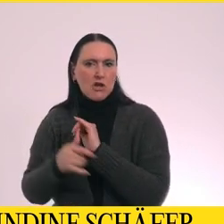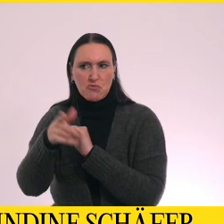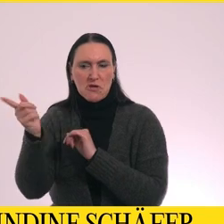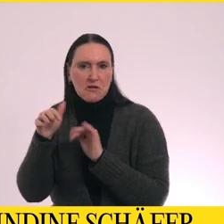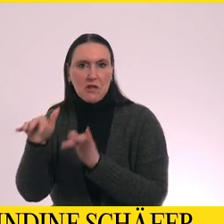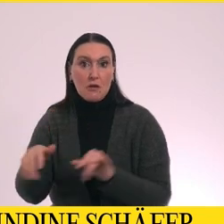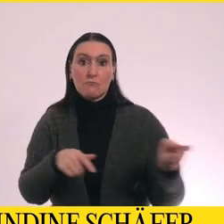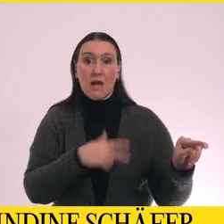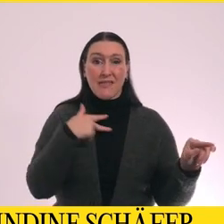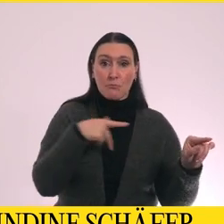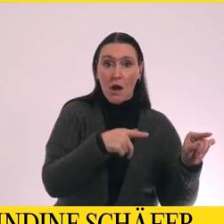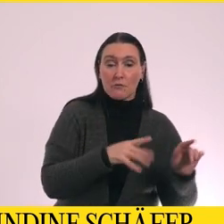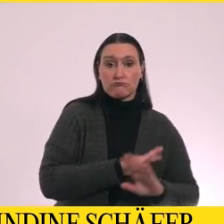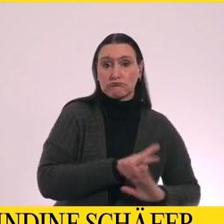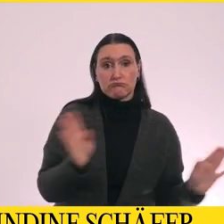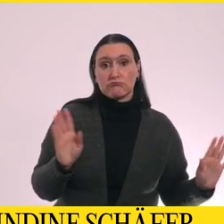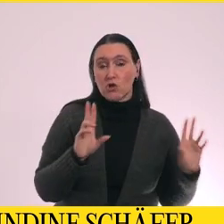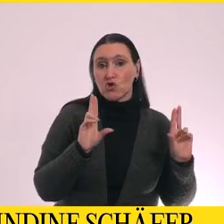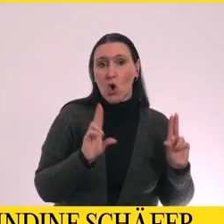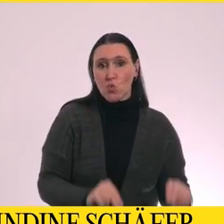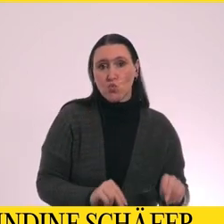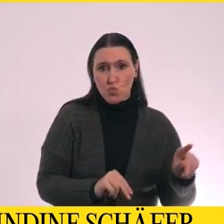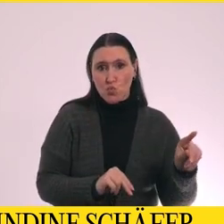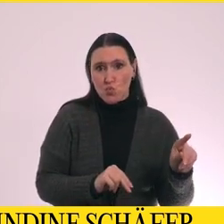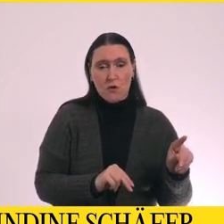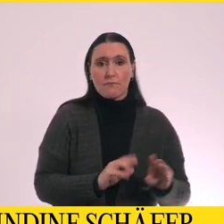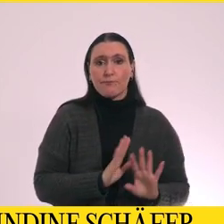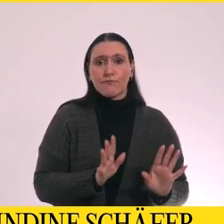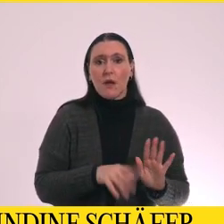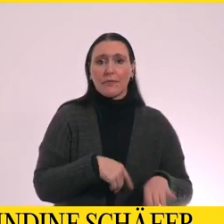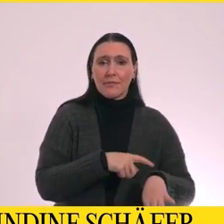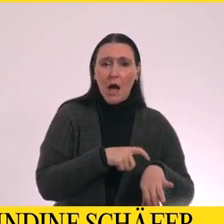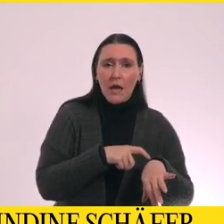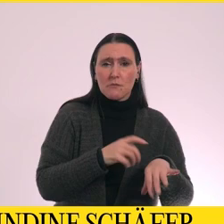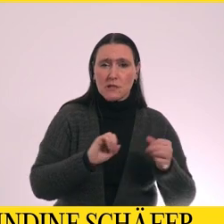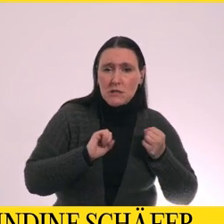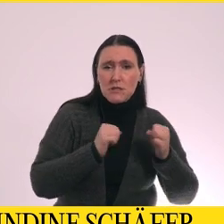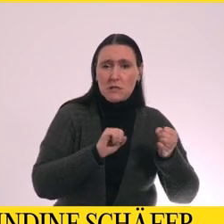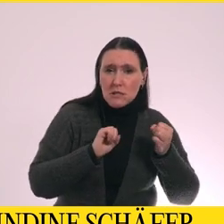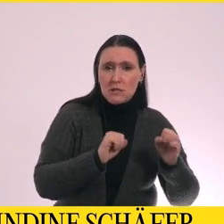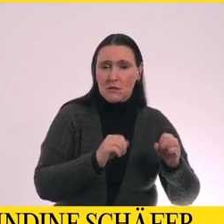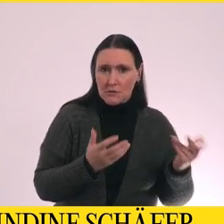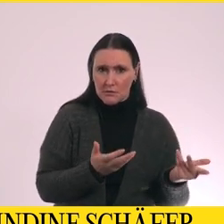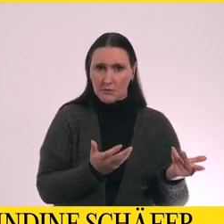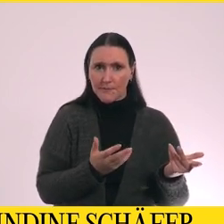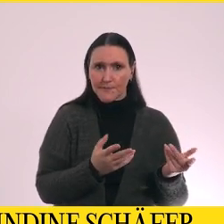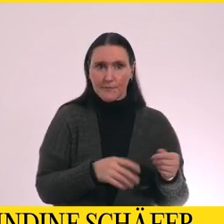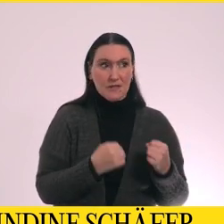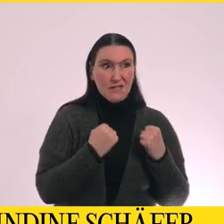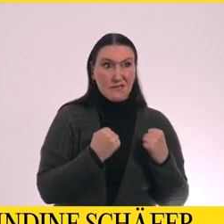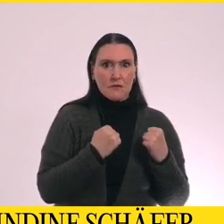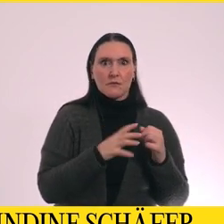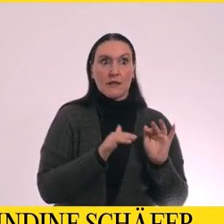absolutely not like that at all. And it takes so much time and so much effort to just secure, you know, being there